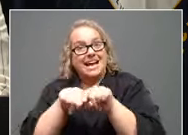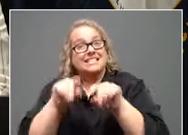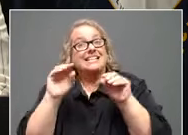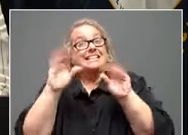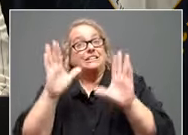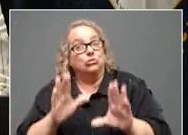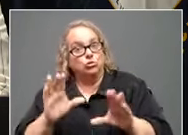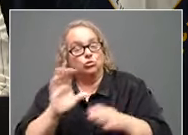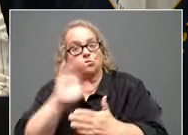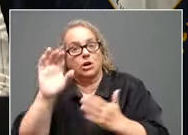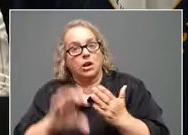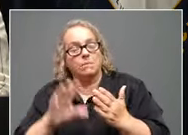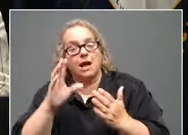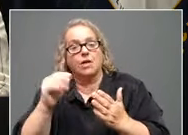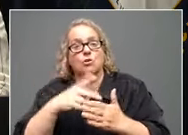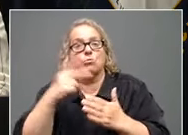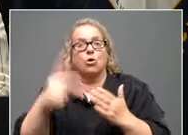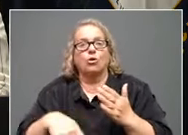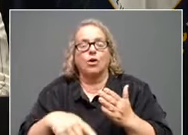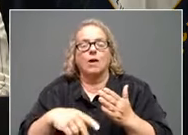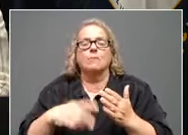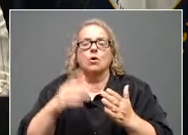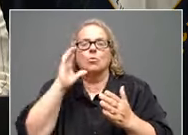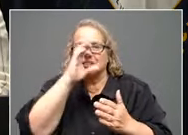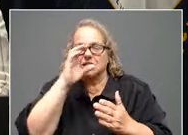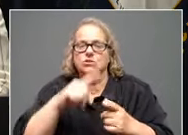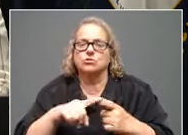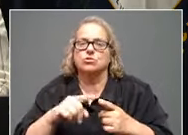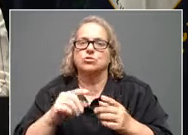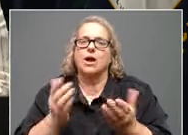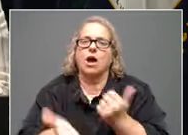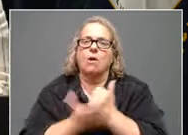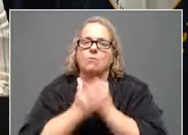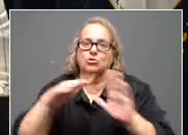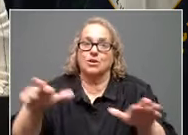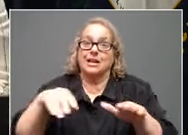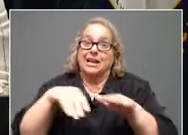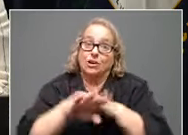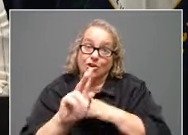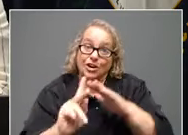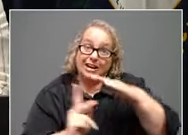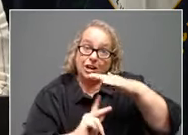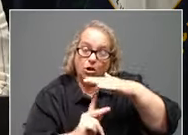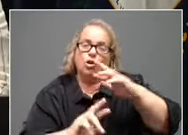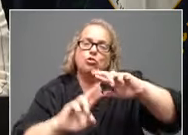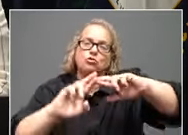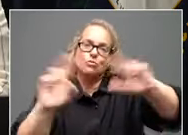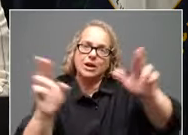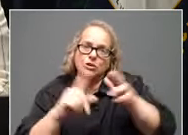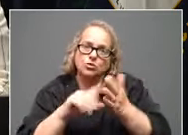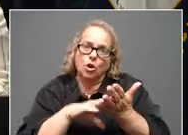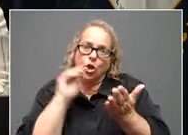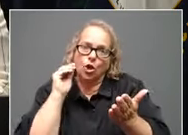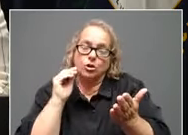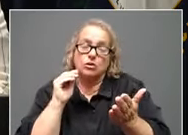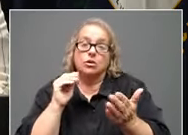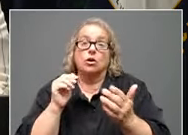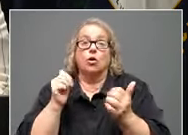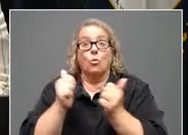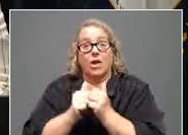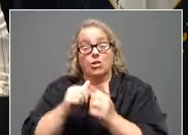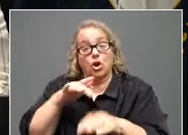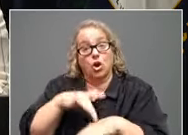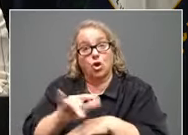program seeks to increase the number of children entering kindergarten ready to learn. Alongside early childhood education, our